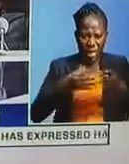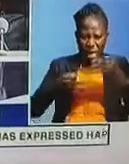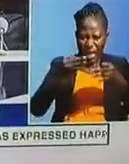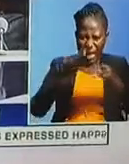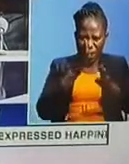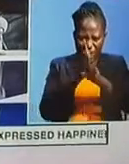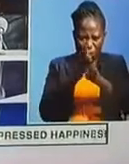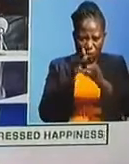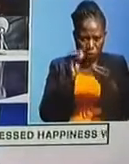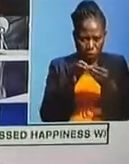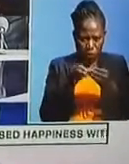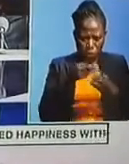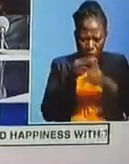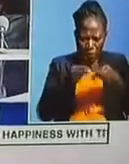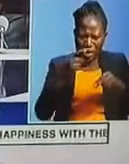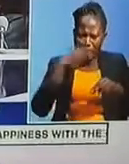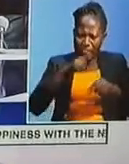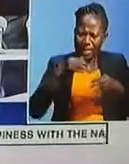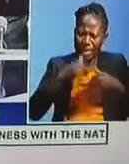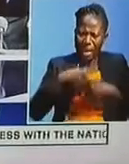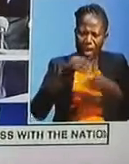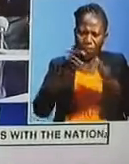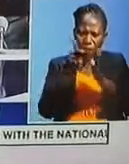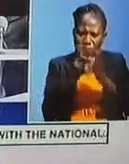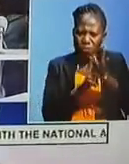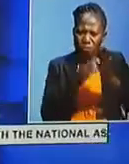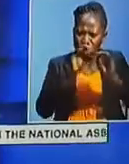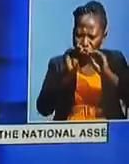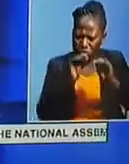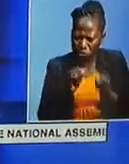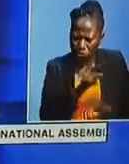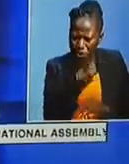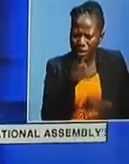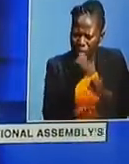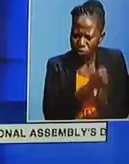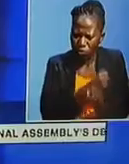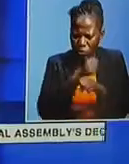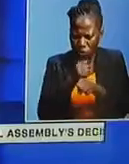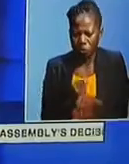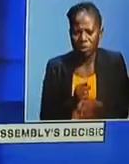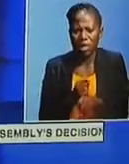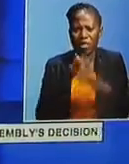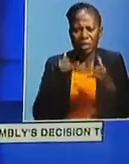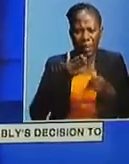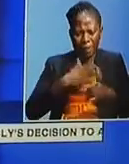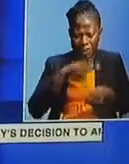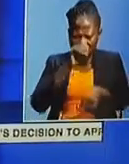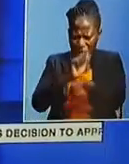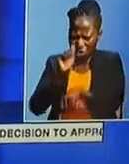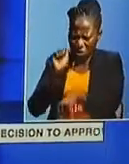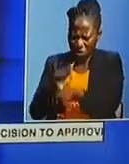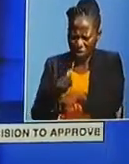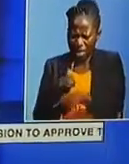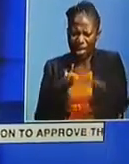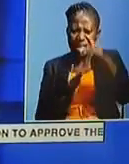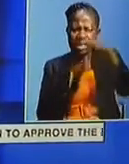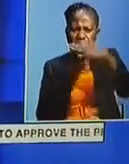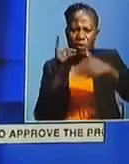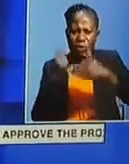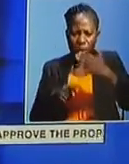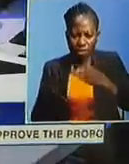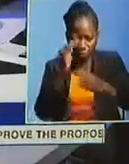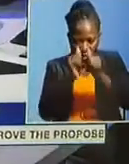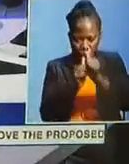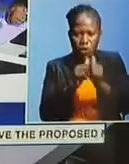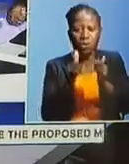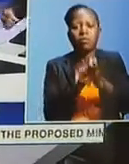some legislation put in place to guarantee security of tenure. What will limit my operations is the legal framework.